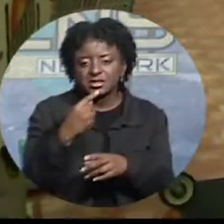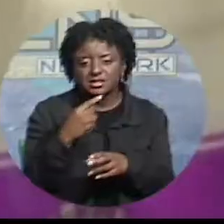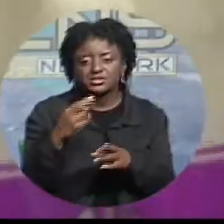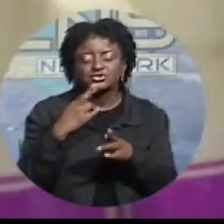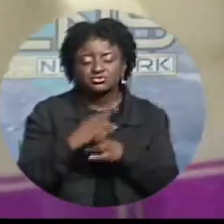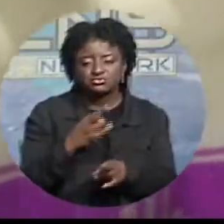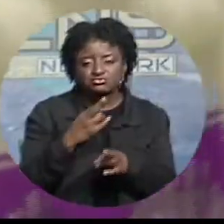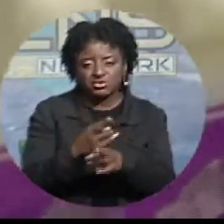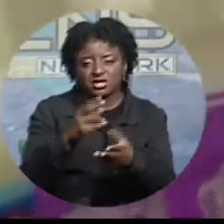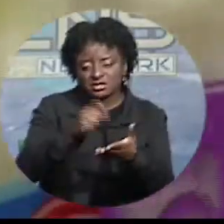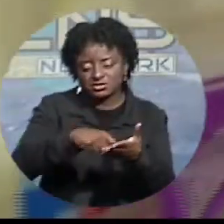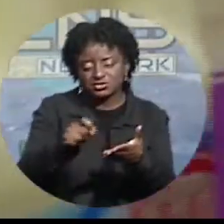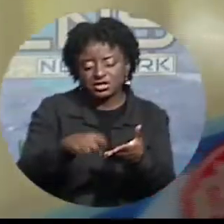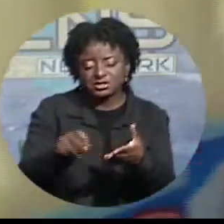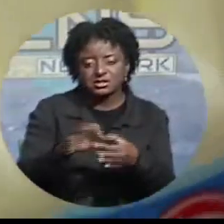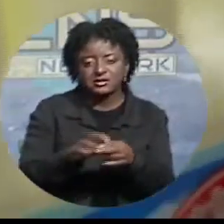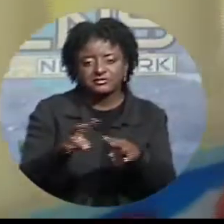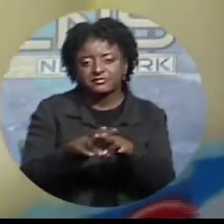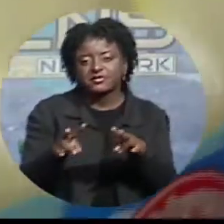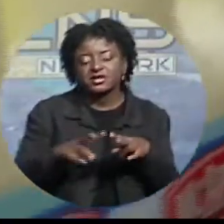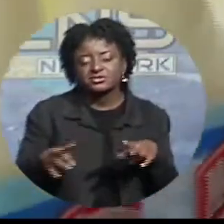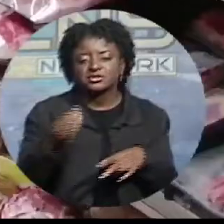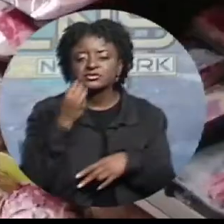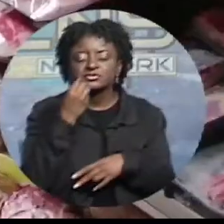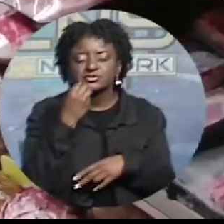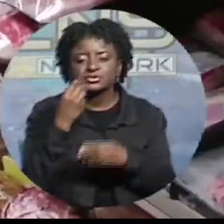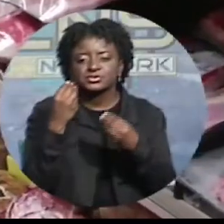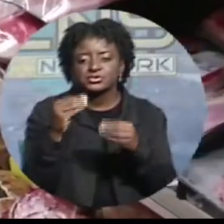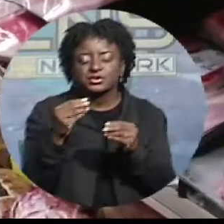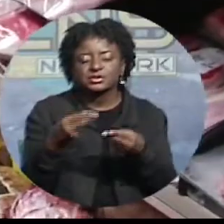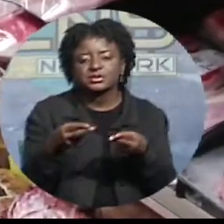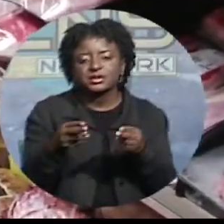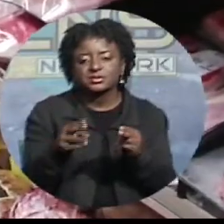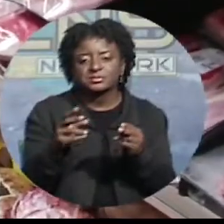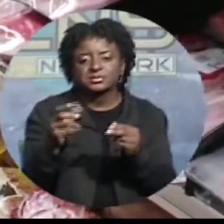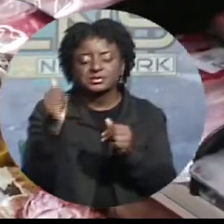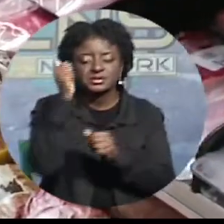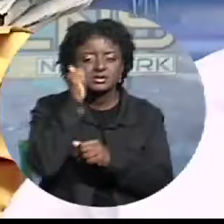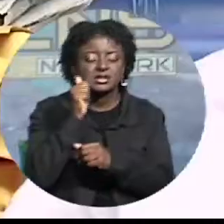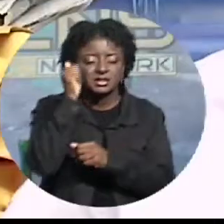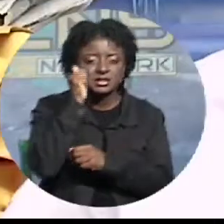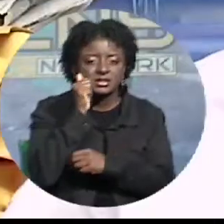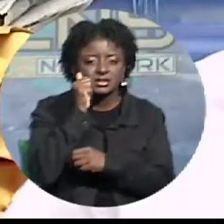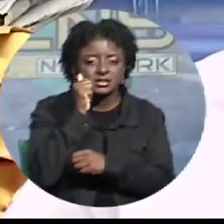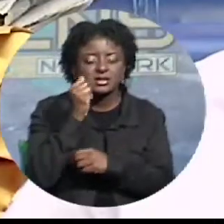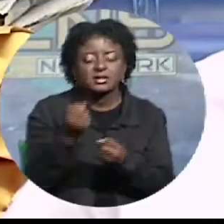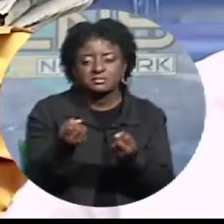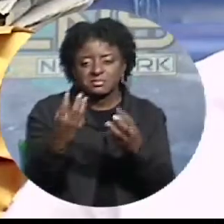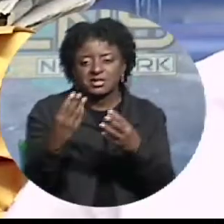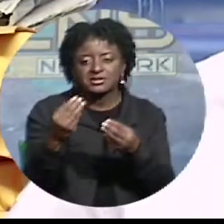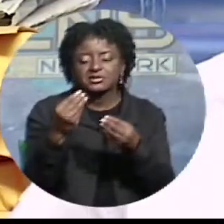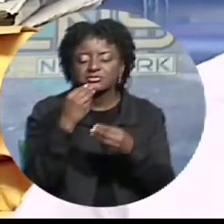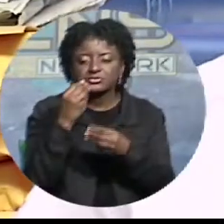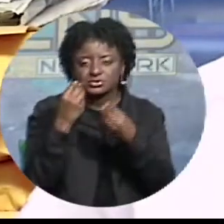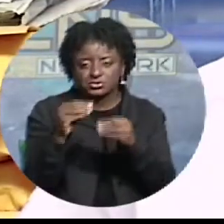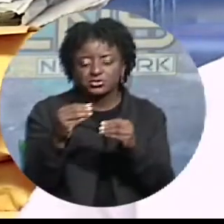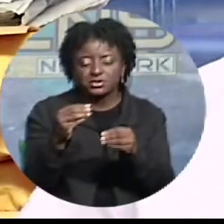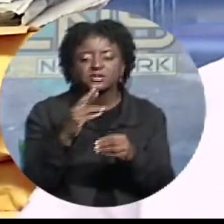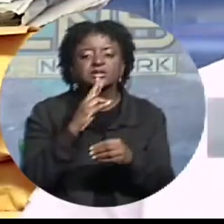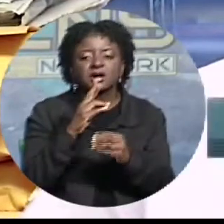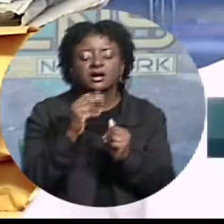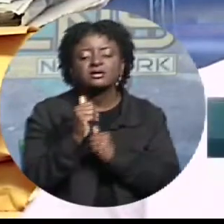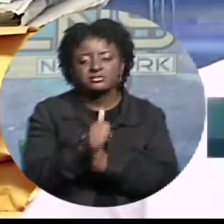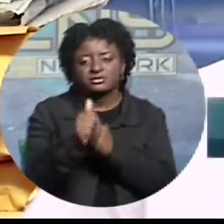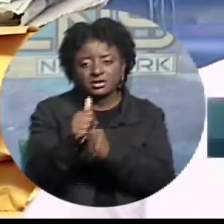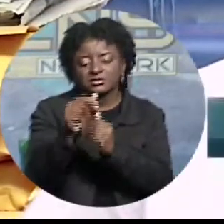food stores are taken daily, and for the most part, store owners have been in compliance. We don't find any extreme markups because the